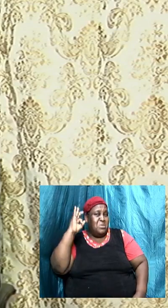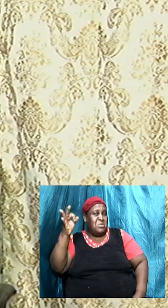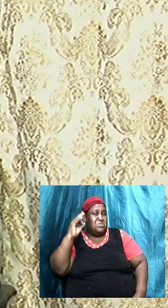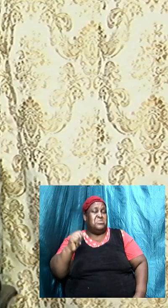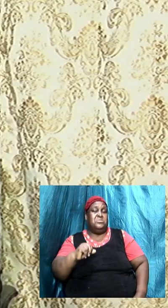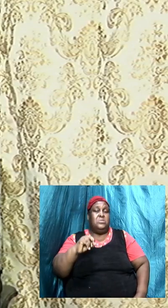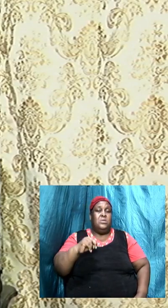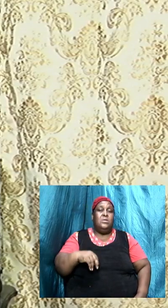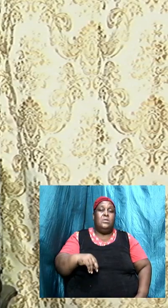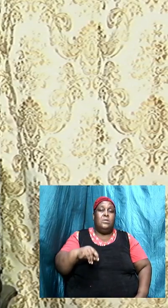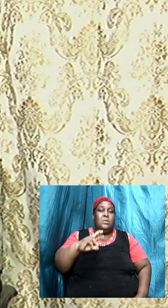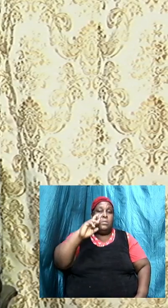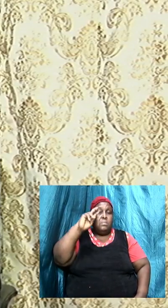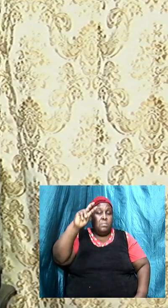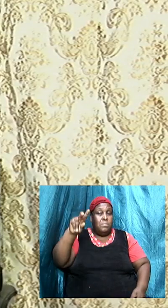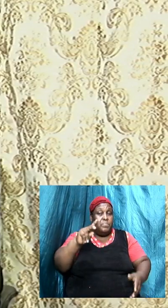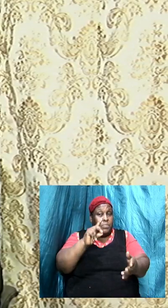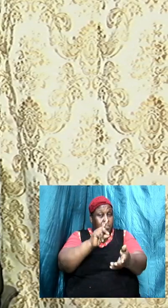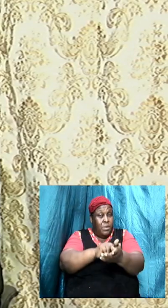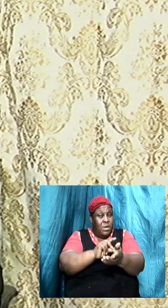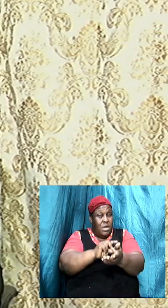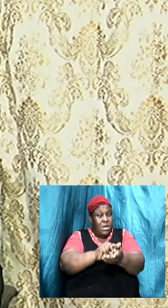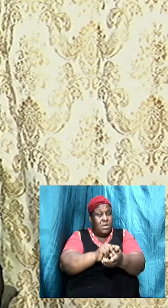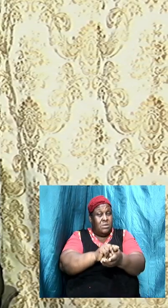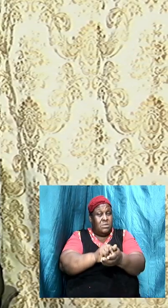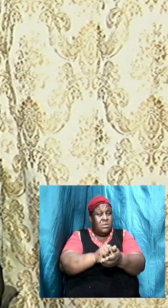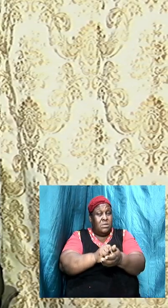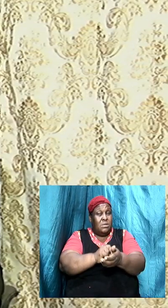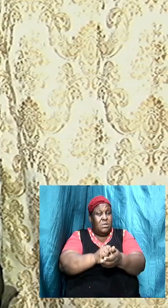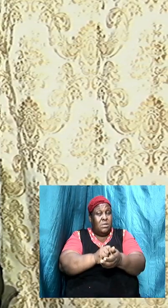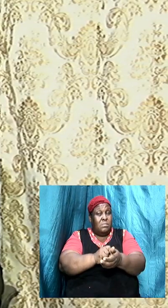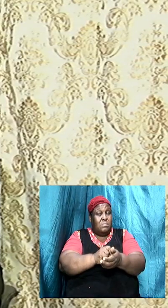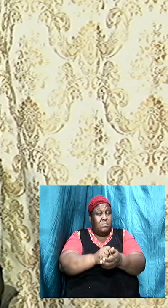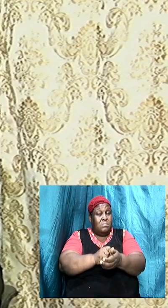he wrote to in 1 Peter 3 verses